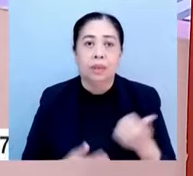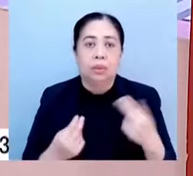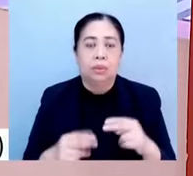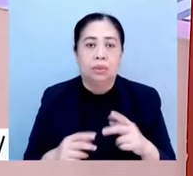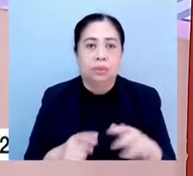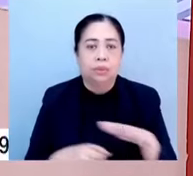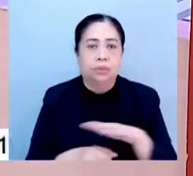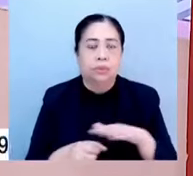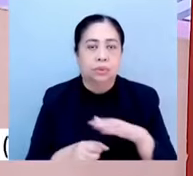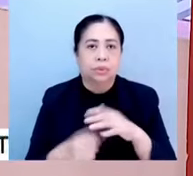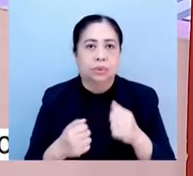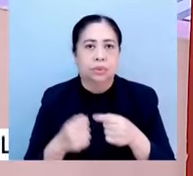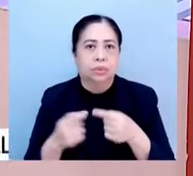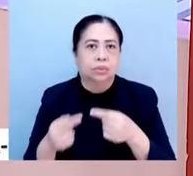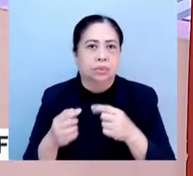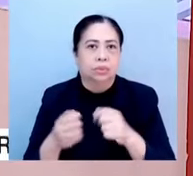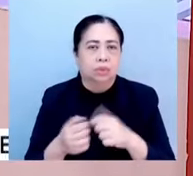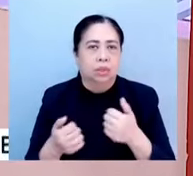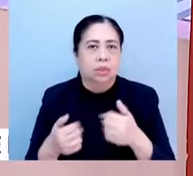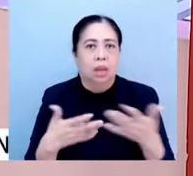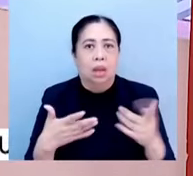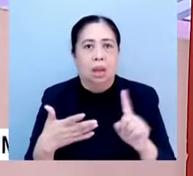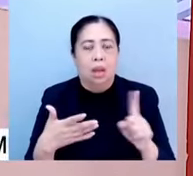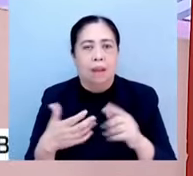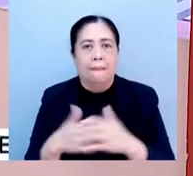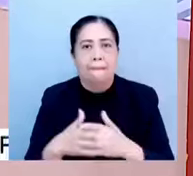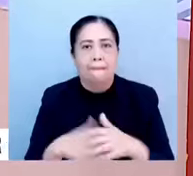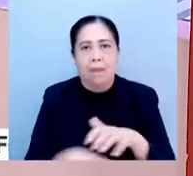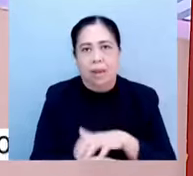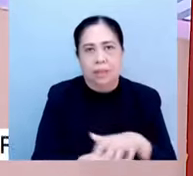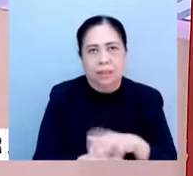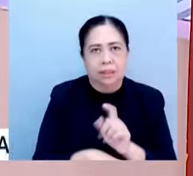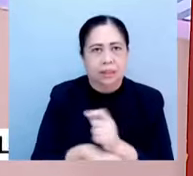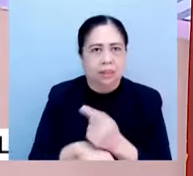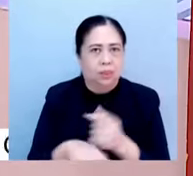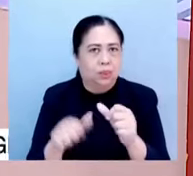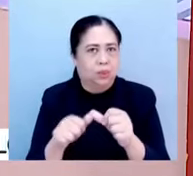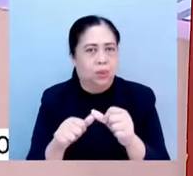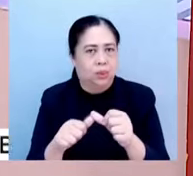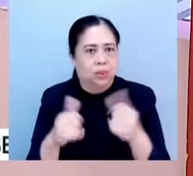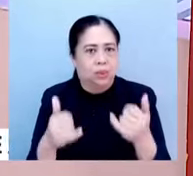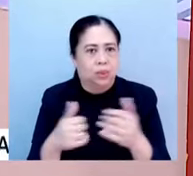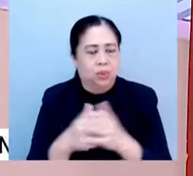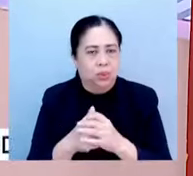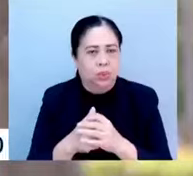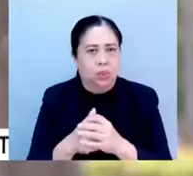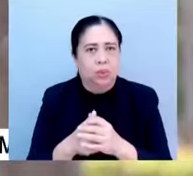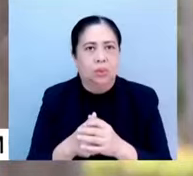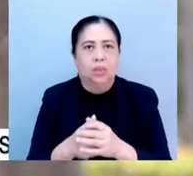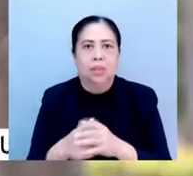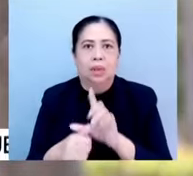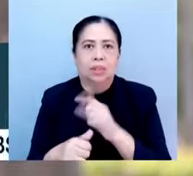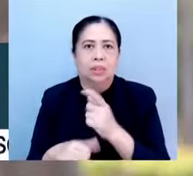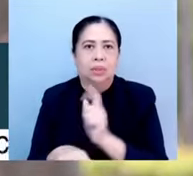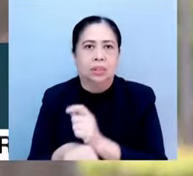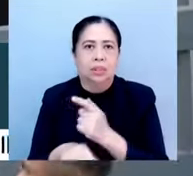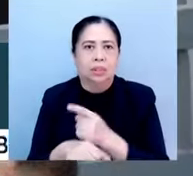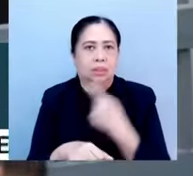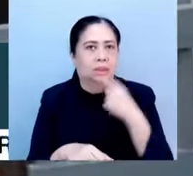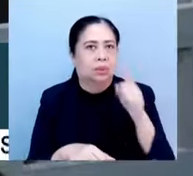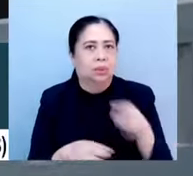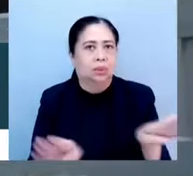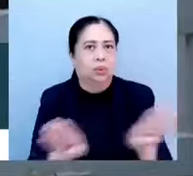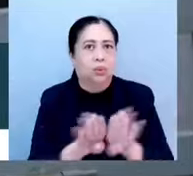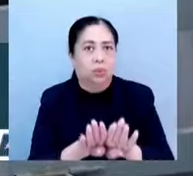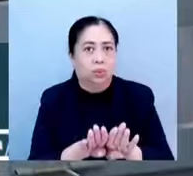territorial row between the cities of Makati and Taguig, well, that continues. This time, the local government of Taguig ordered the temporary closure